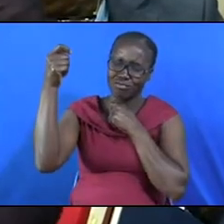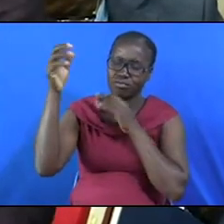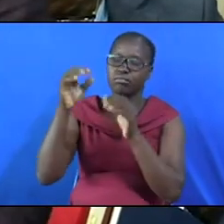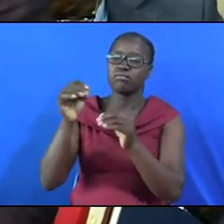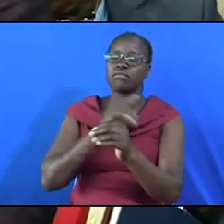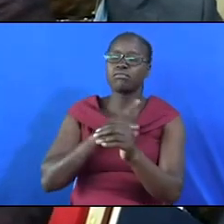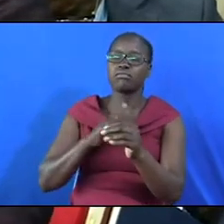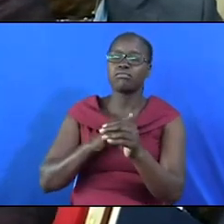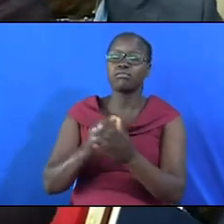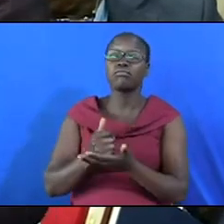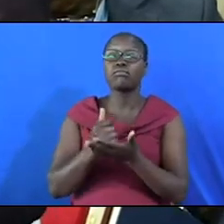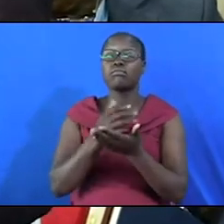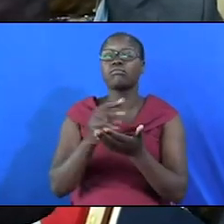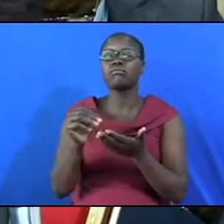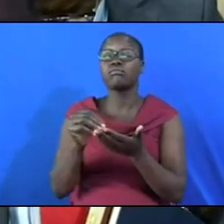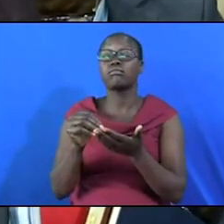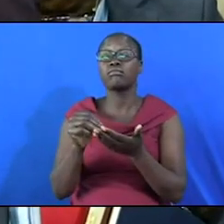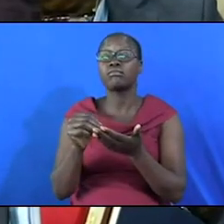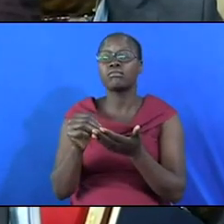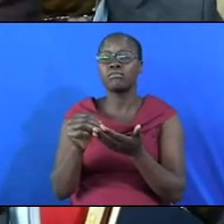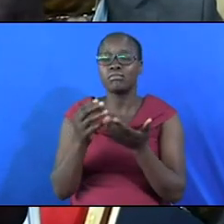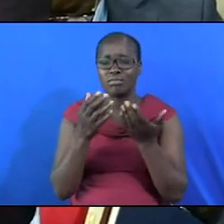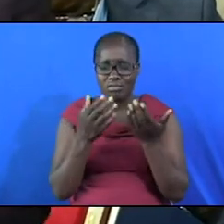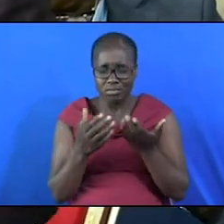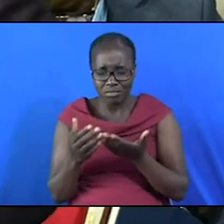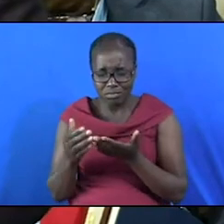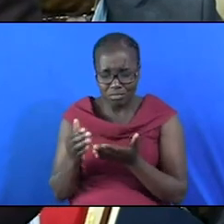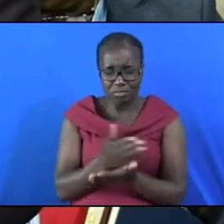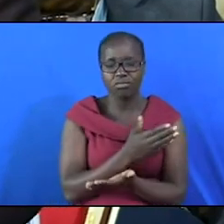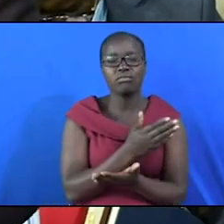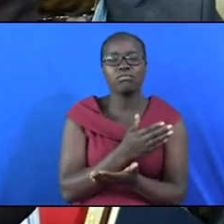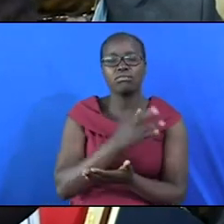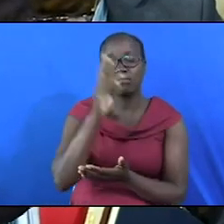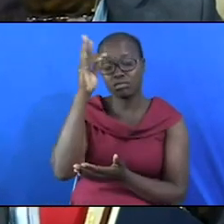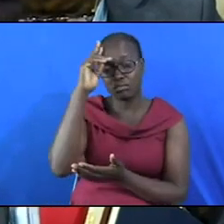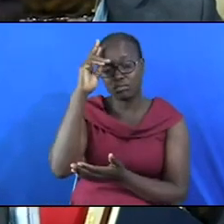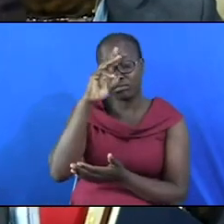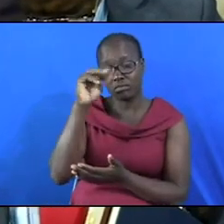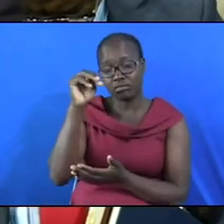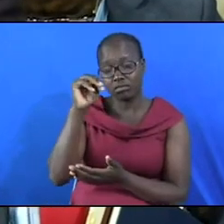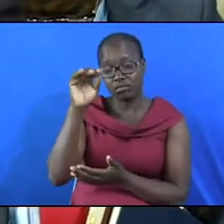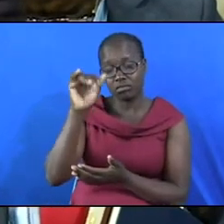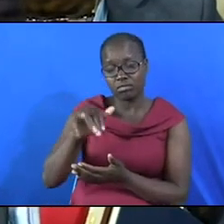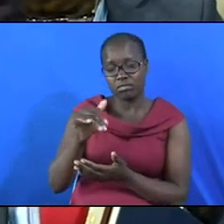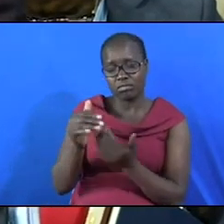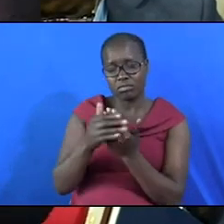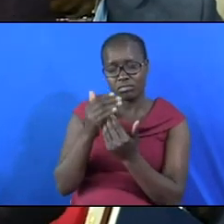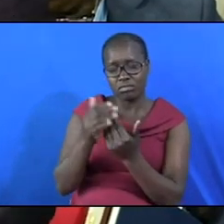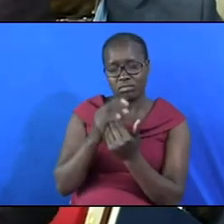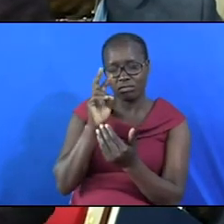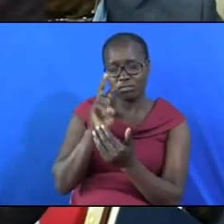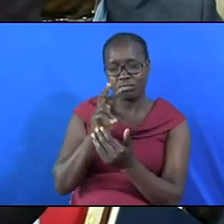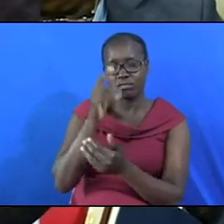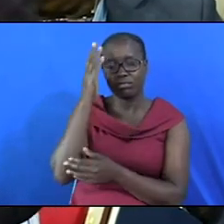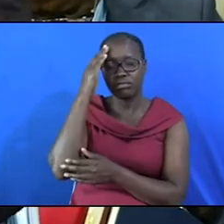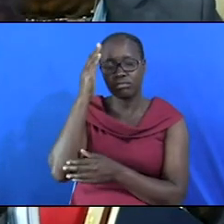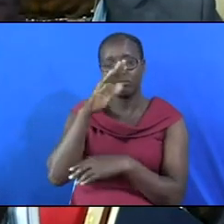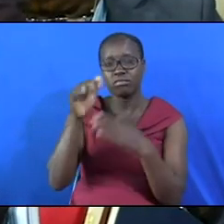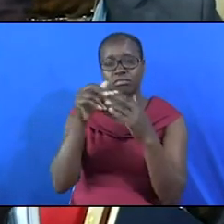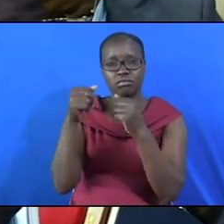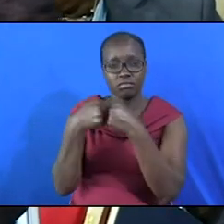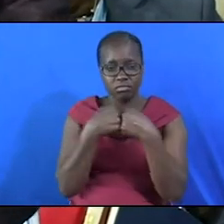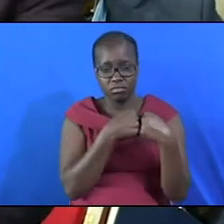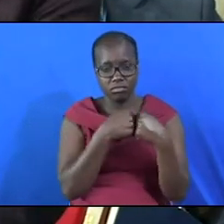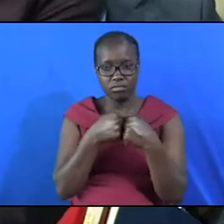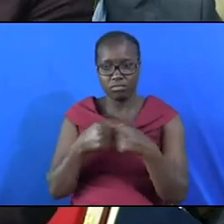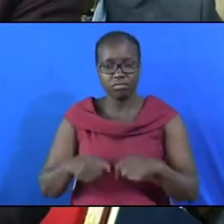come through for them. One more time, may you speak to the heart, reminding them that, Lord, you care, you see, and you know all the